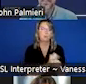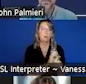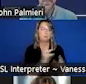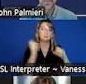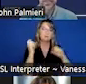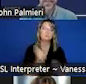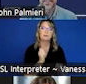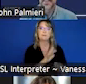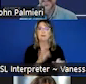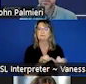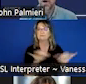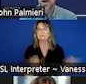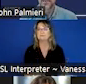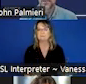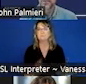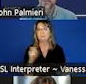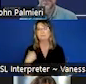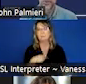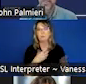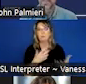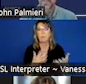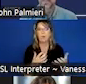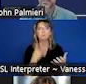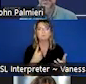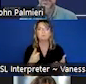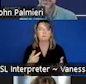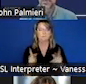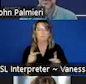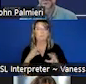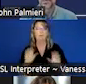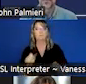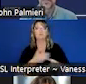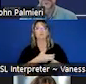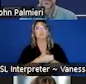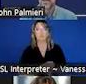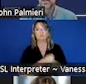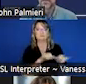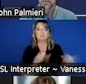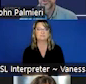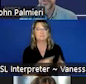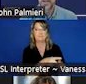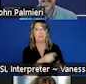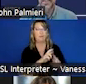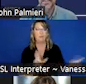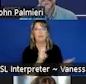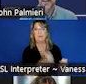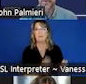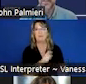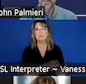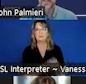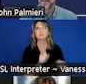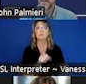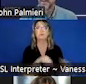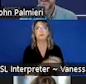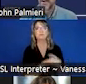the system, because at the end of the day, we want there to be public trust in the system so that people feel comfortable accessing care when they